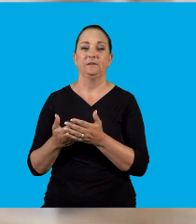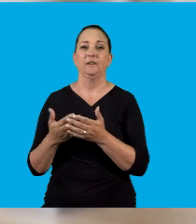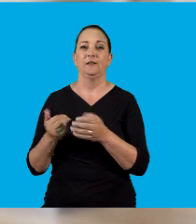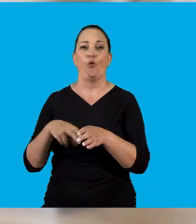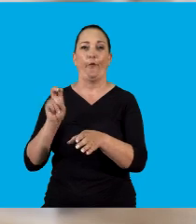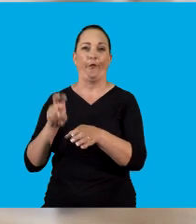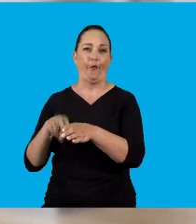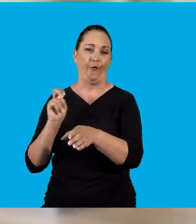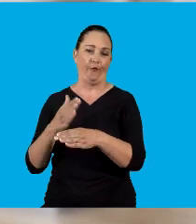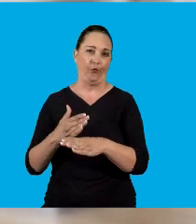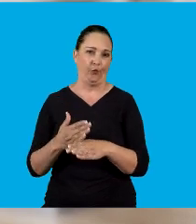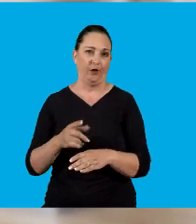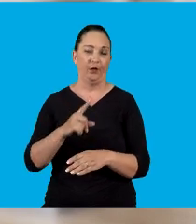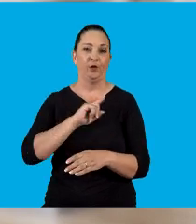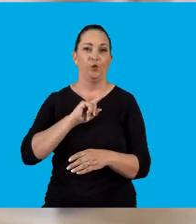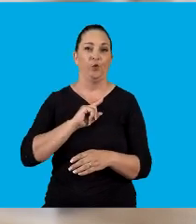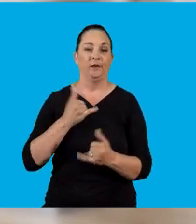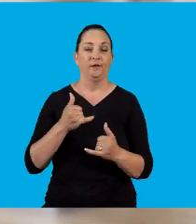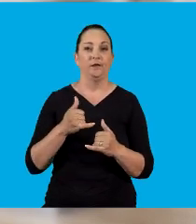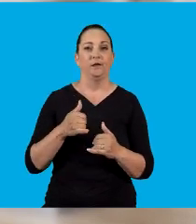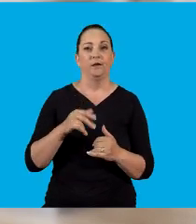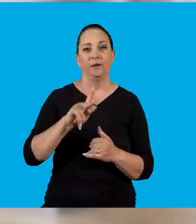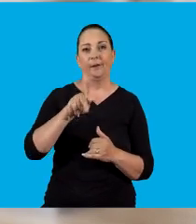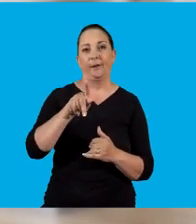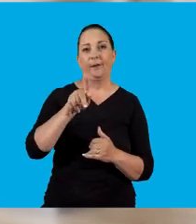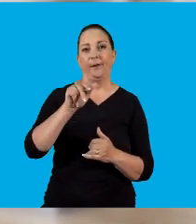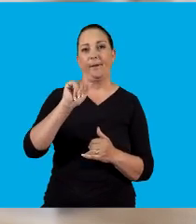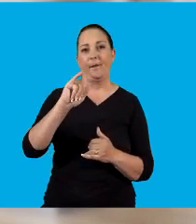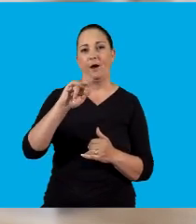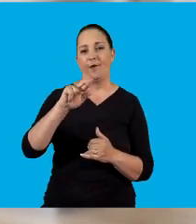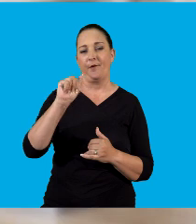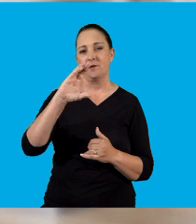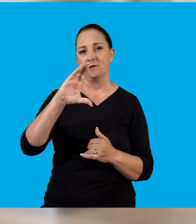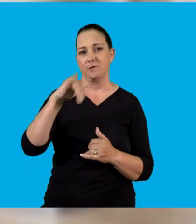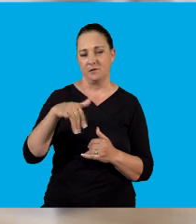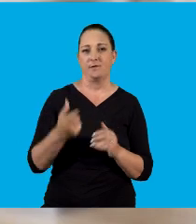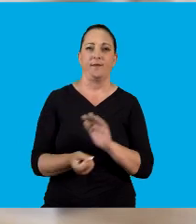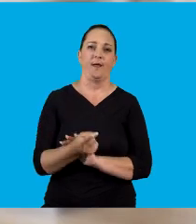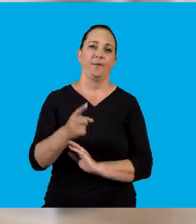retrench employees. So they will end up losing their jobs because of the piracy that's happening.